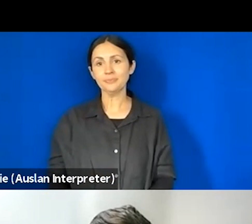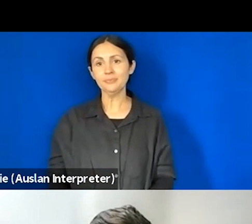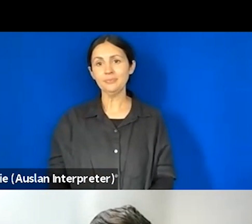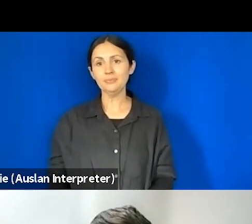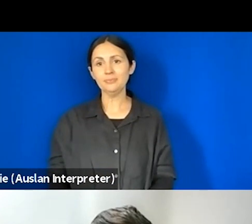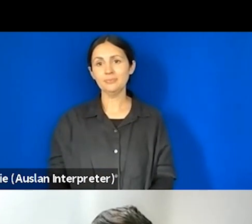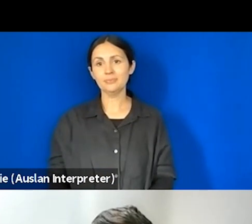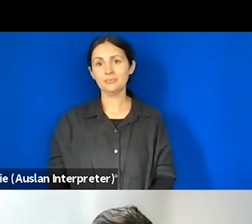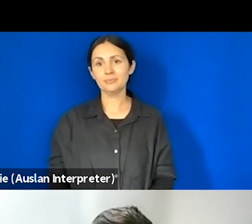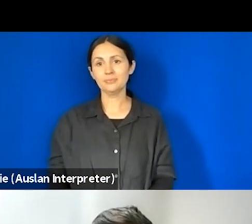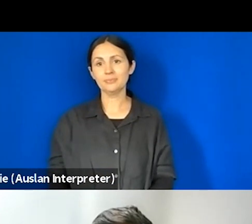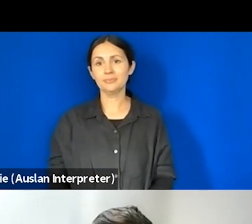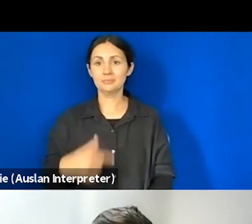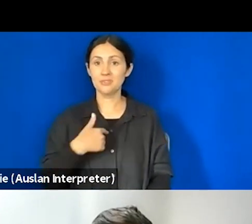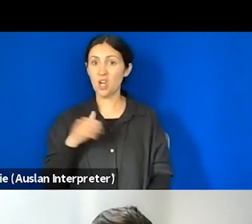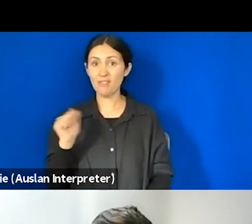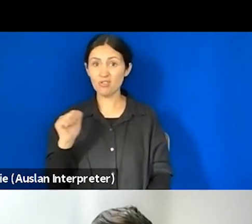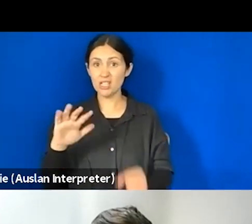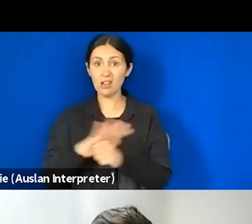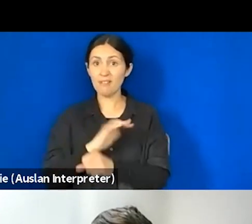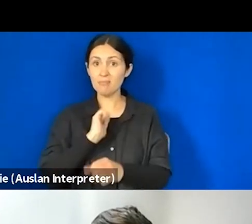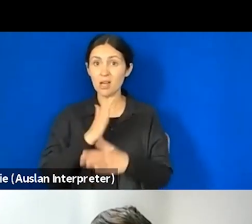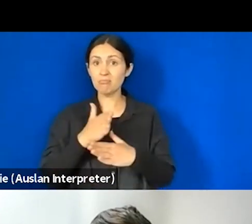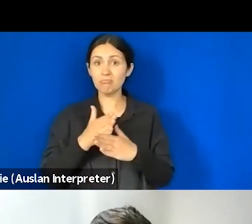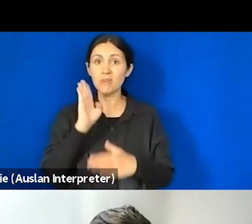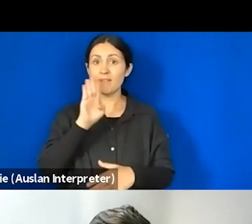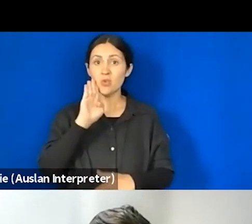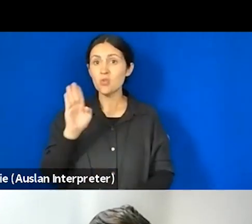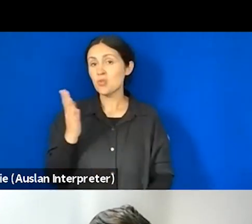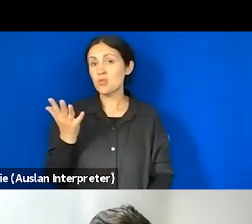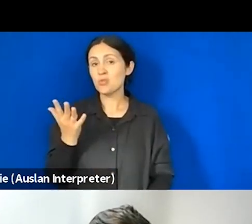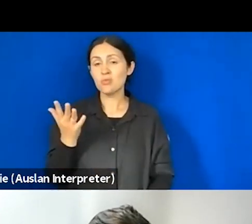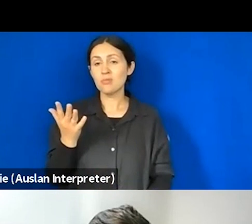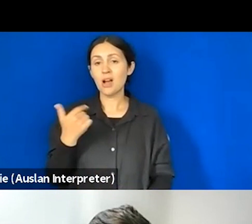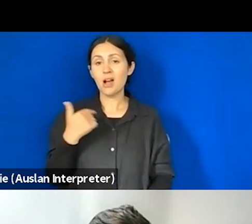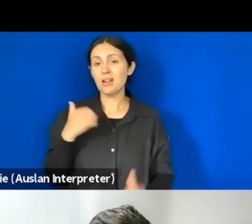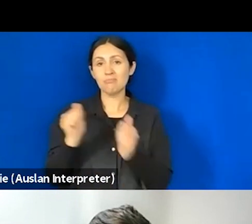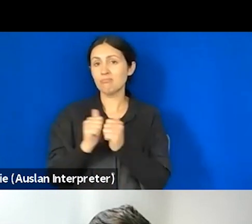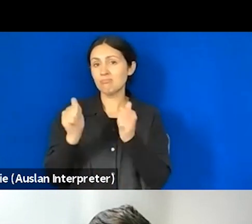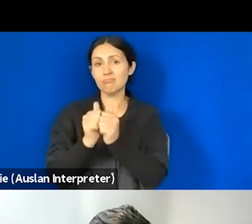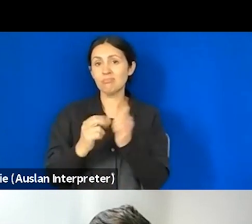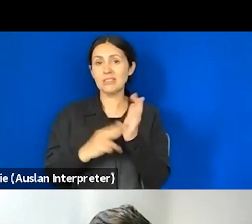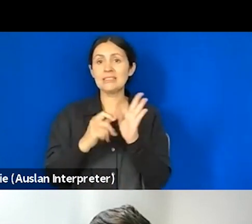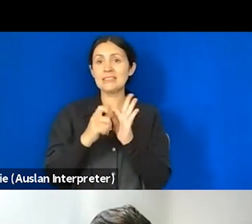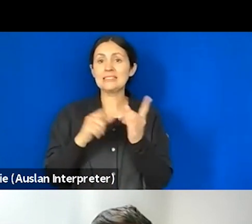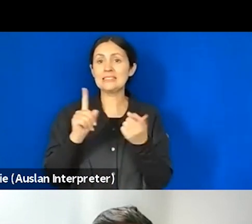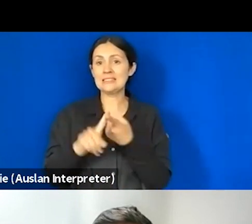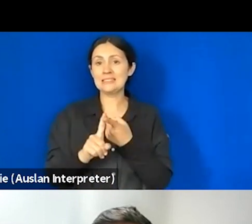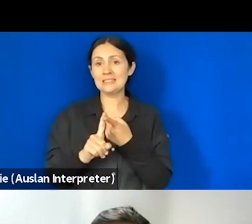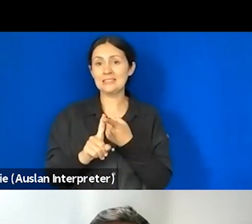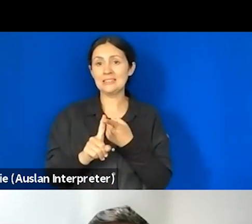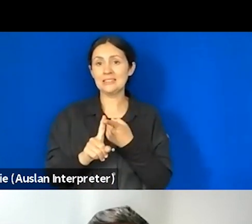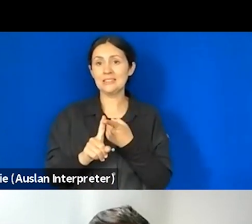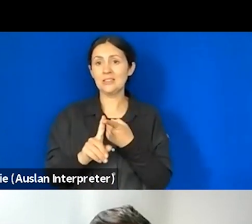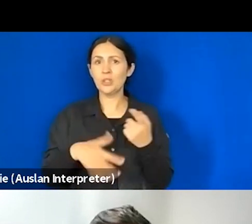I needed to say earlier, and you know, I share Nadine's need for skepticism, and we don't want to be